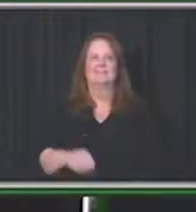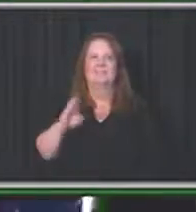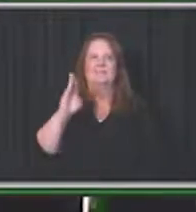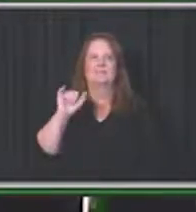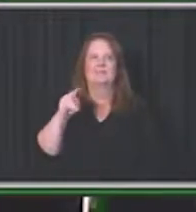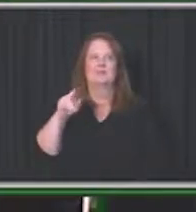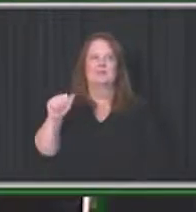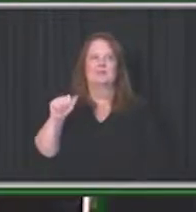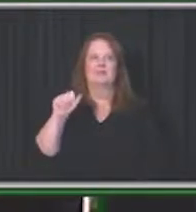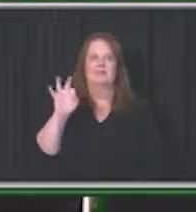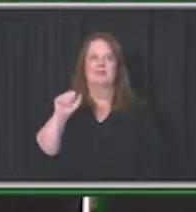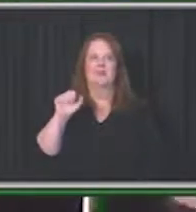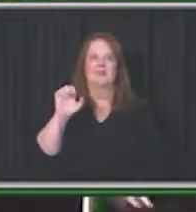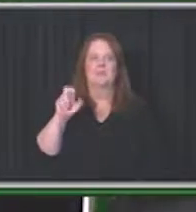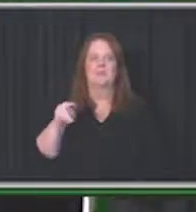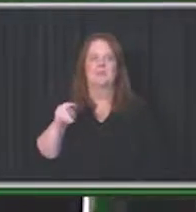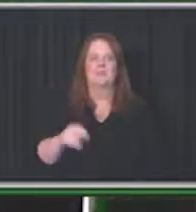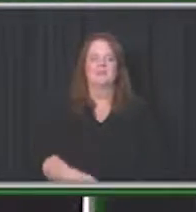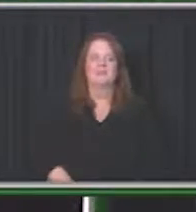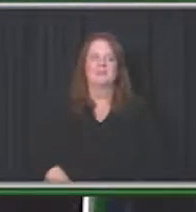Brianna Barion.